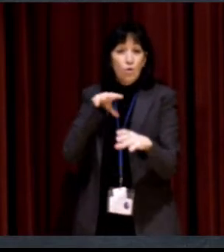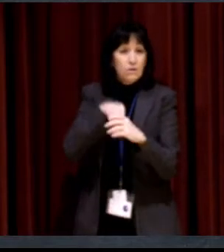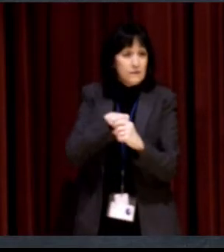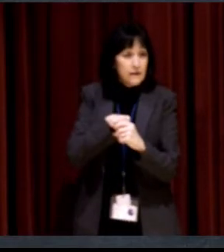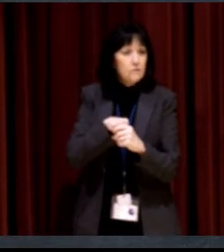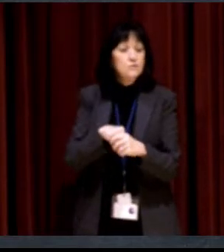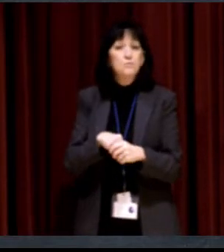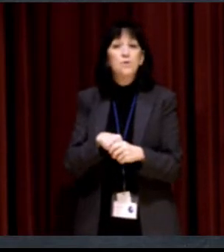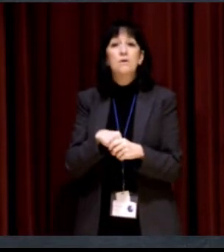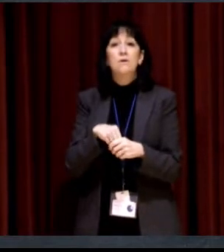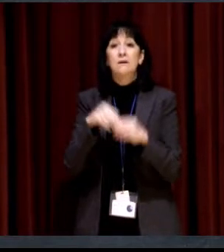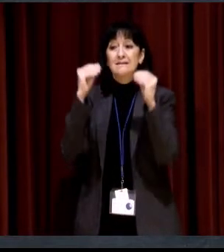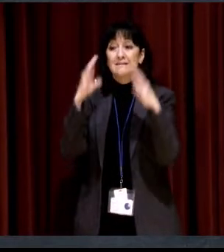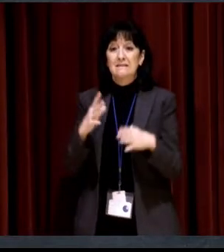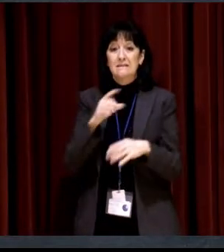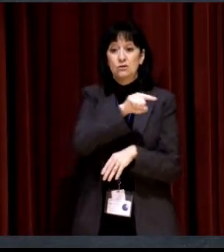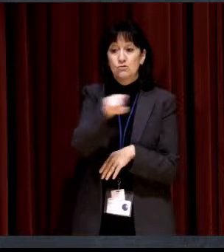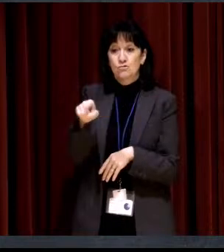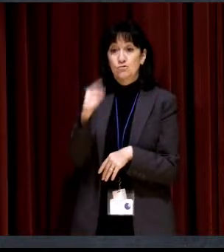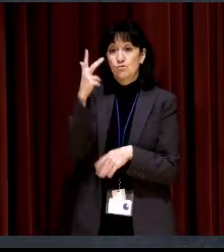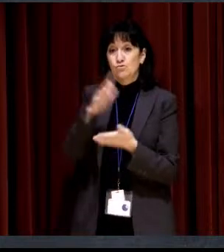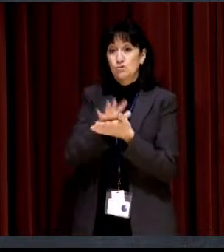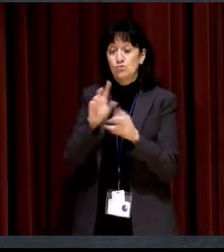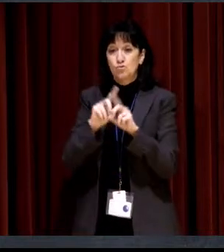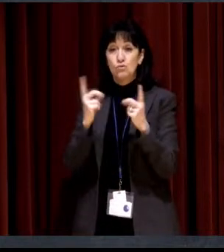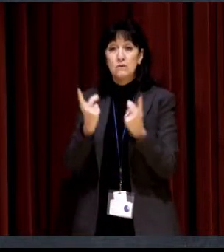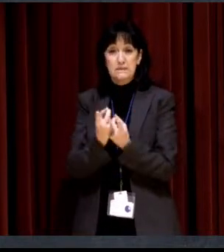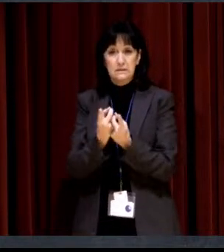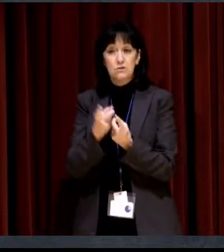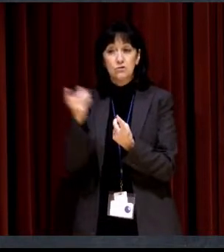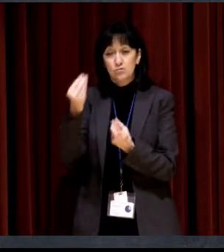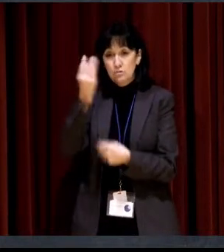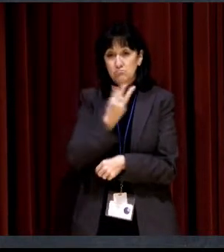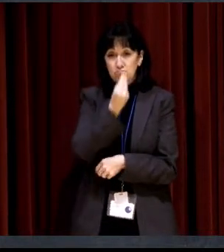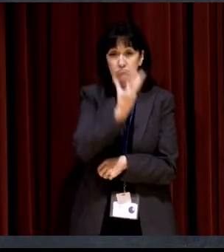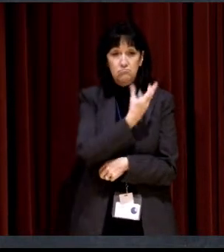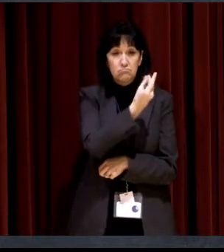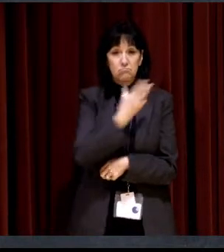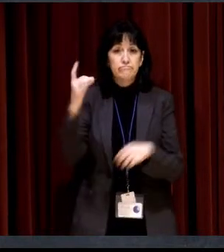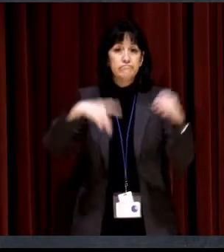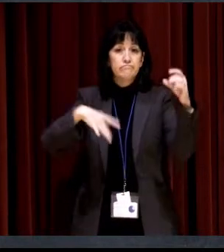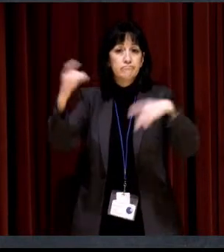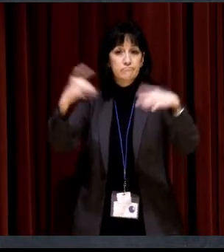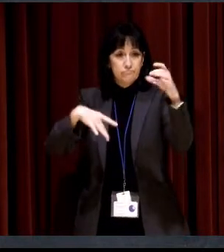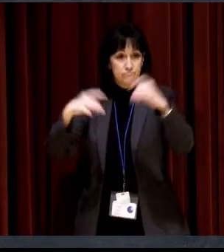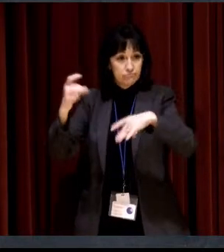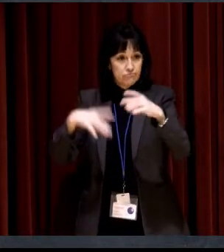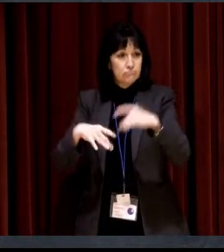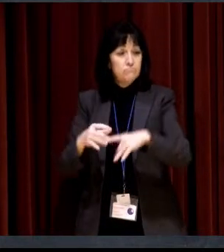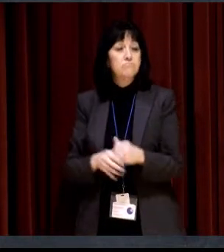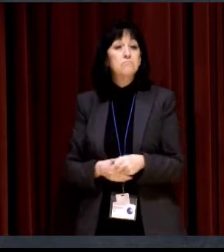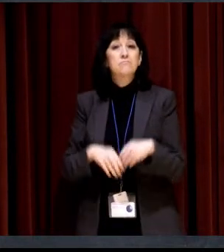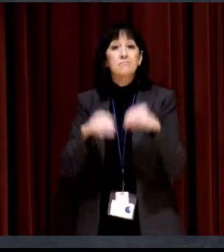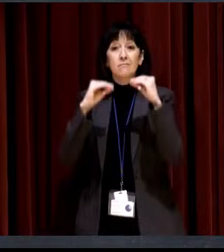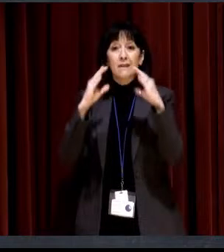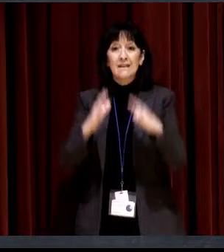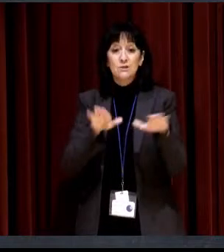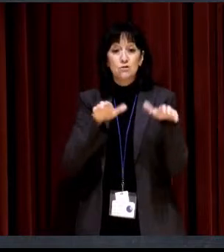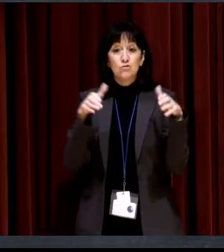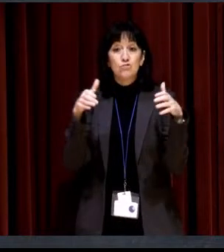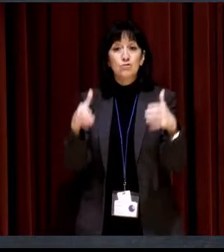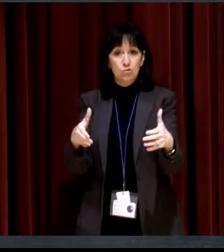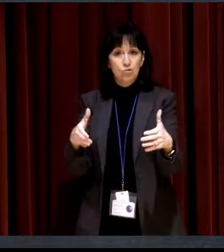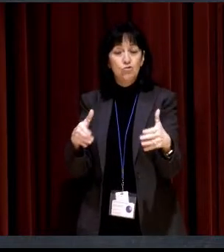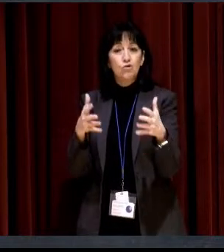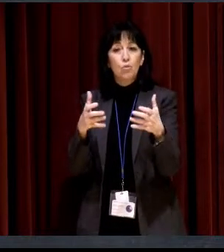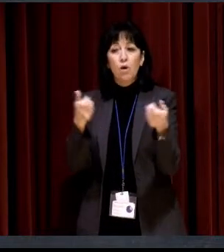teachers in the 3 districts. We've also met in a Zoom format with teacher groups. In fact, the last one